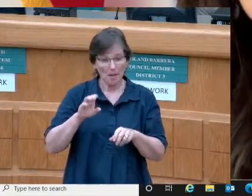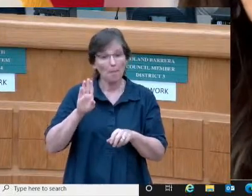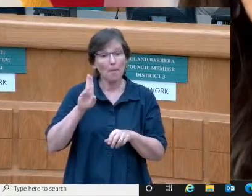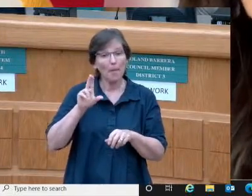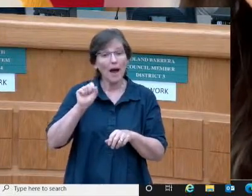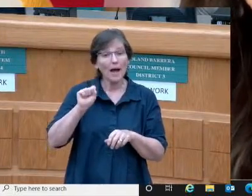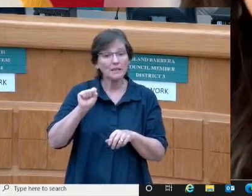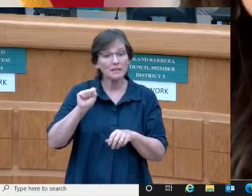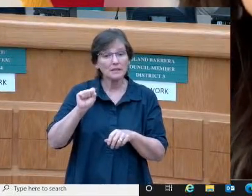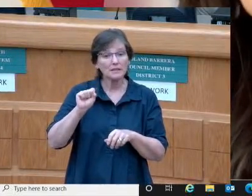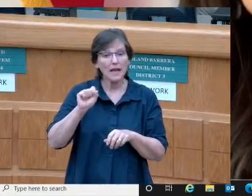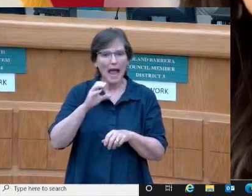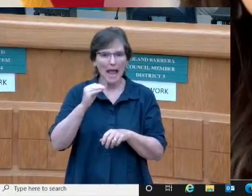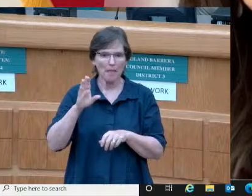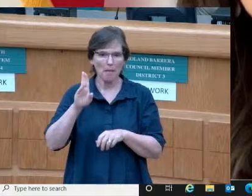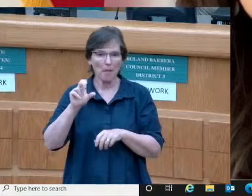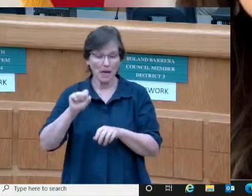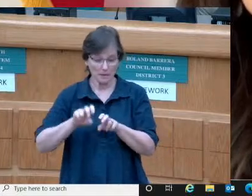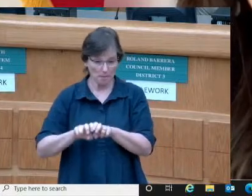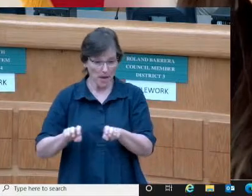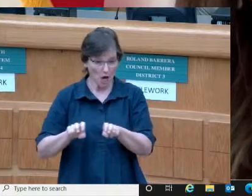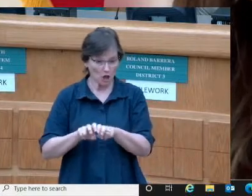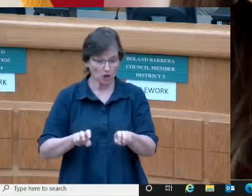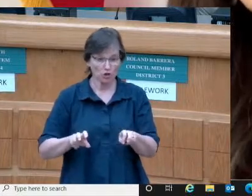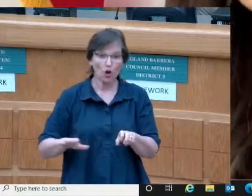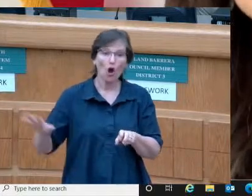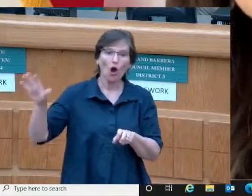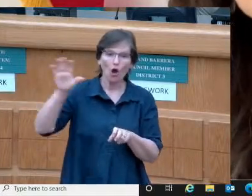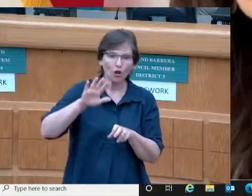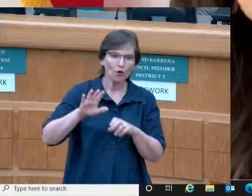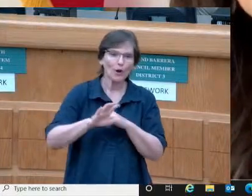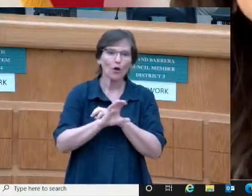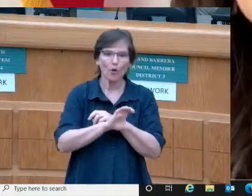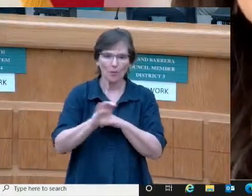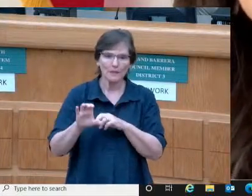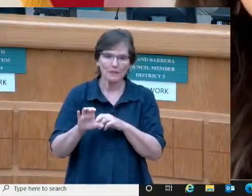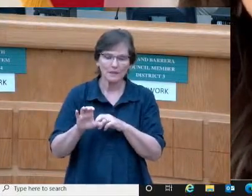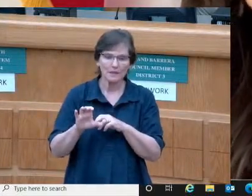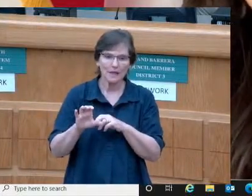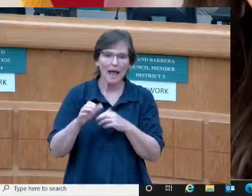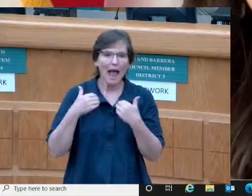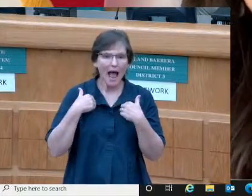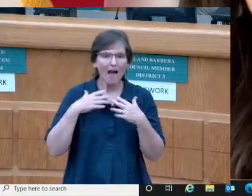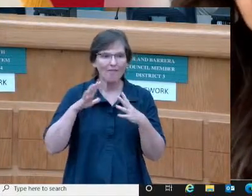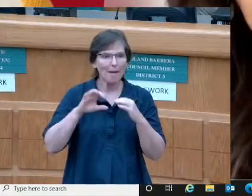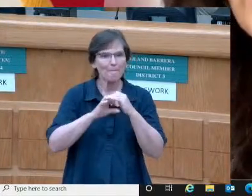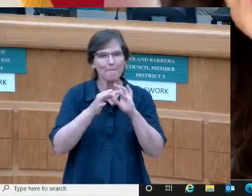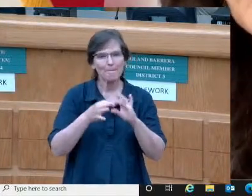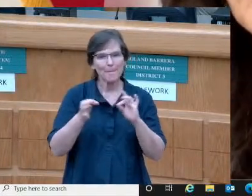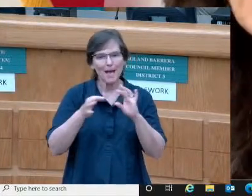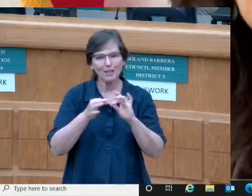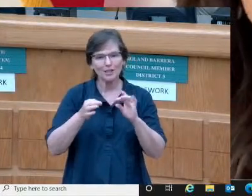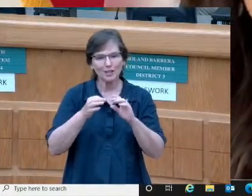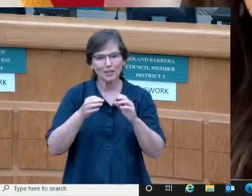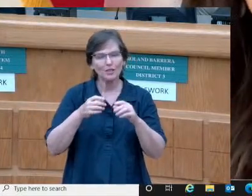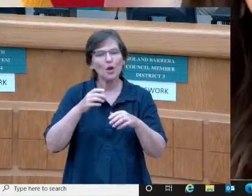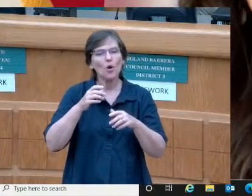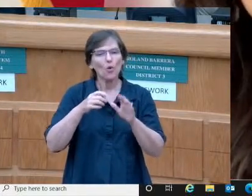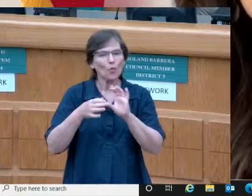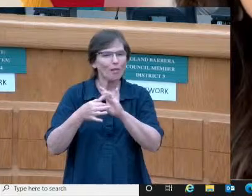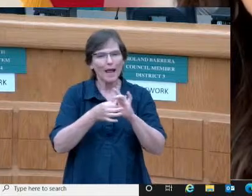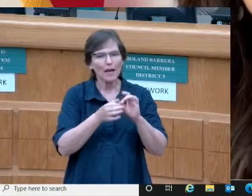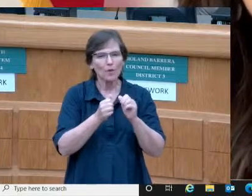town have incredible PSA, public service announcement messaging about mask wearing.